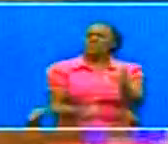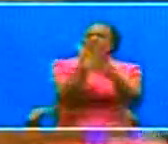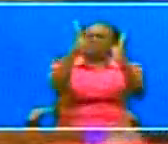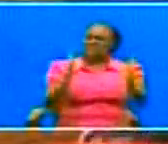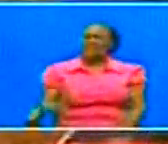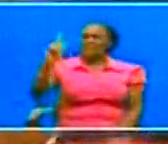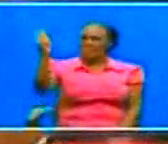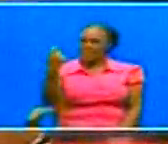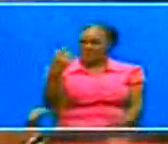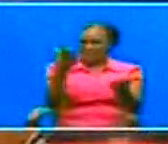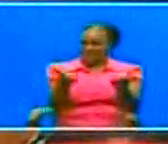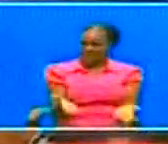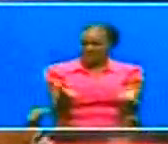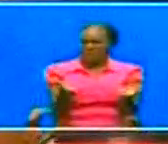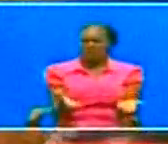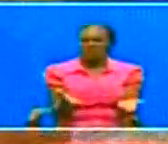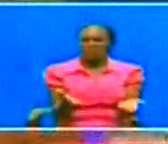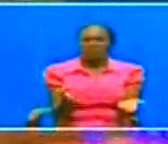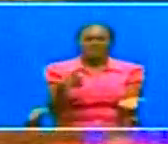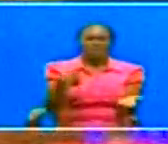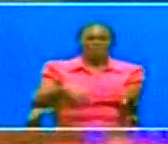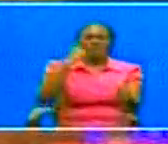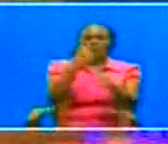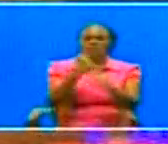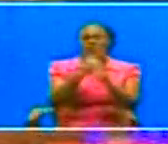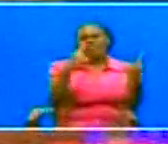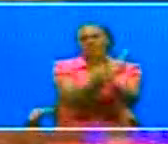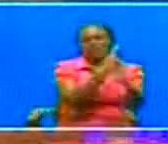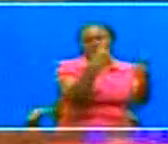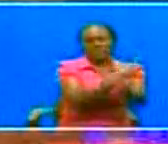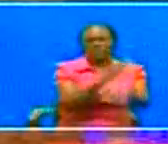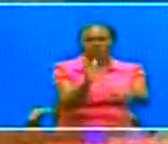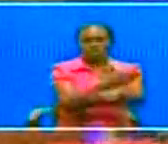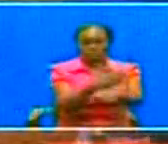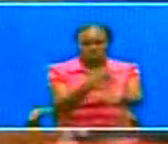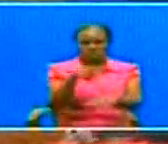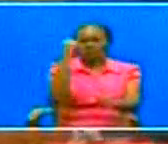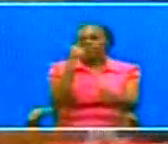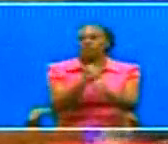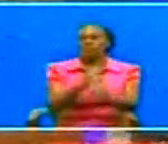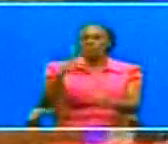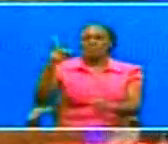Kenya. Right now? Right now. He does Wahoo, he does Nameless, okay. He does Kidum.